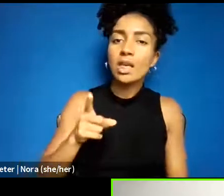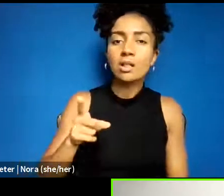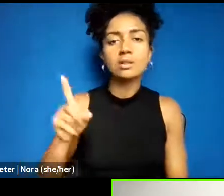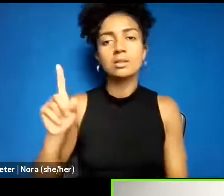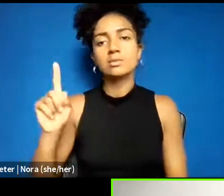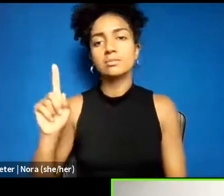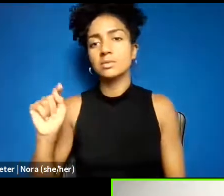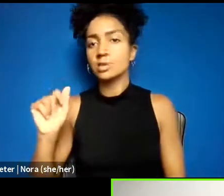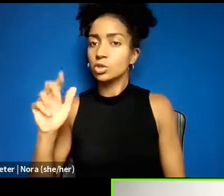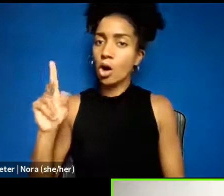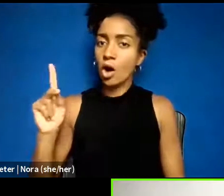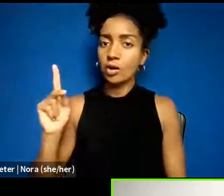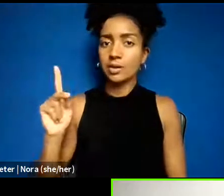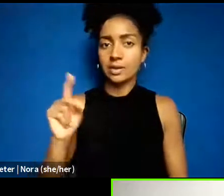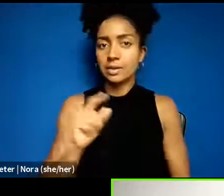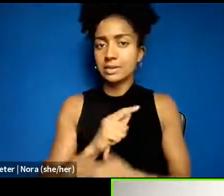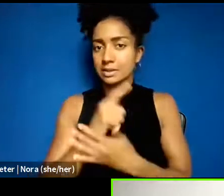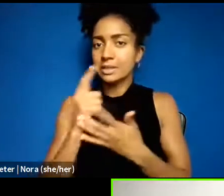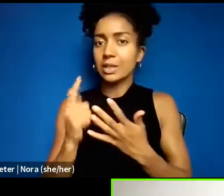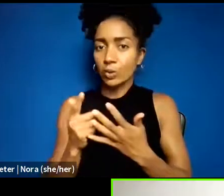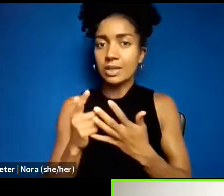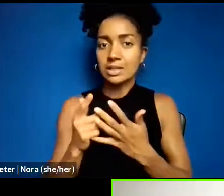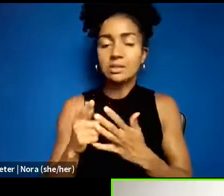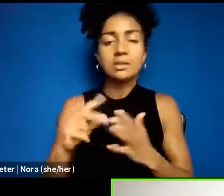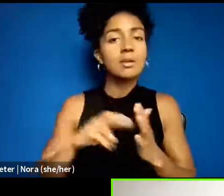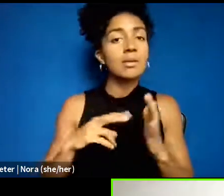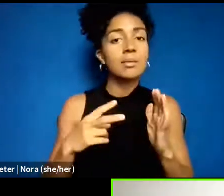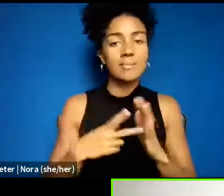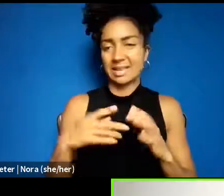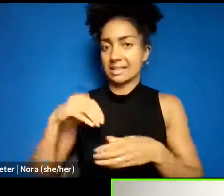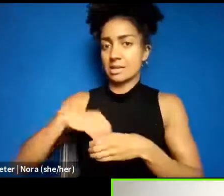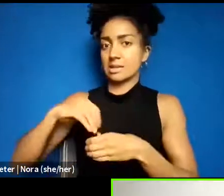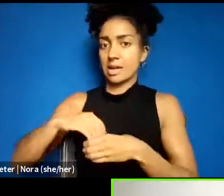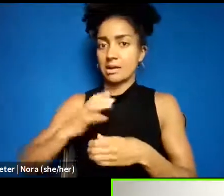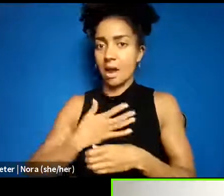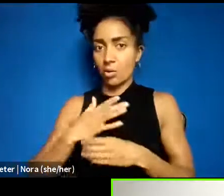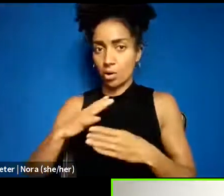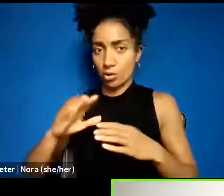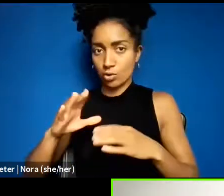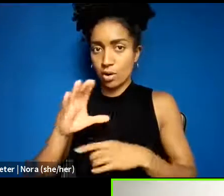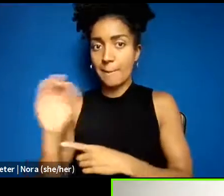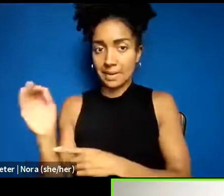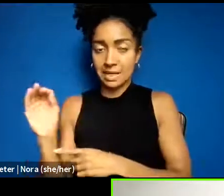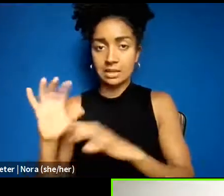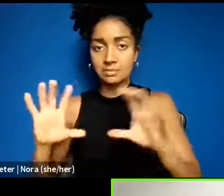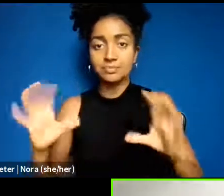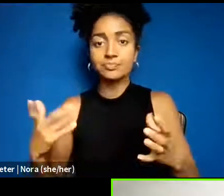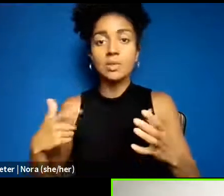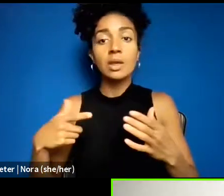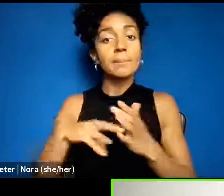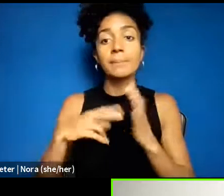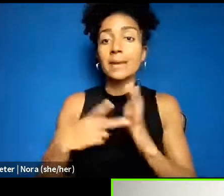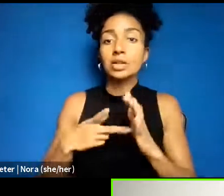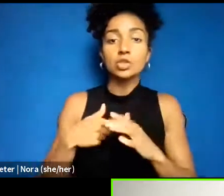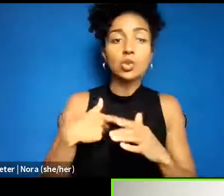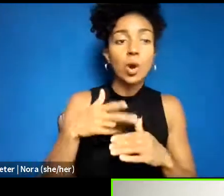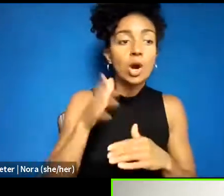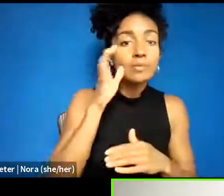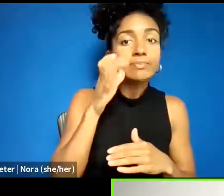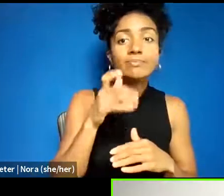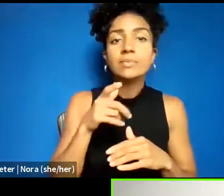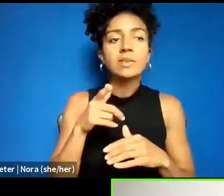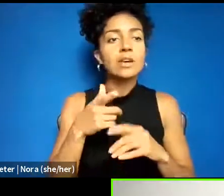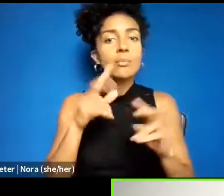internal facing. And the idea behind it is that you're hearing perspectives from fellow Asanas, so fellow